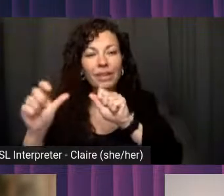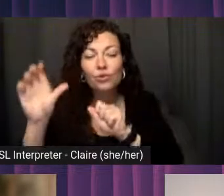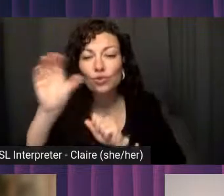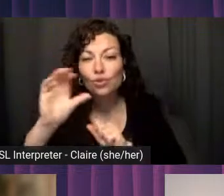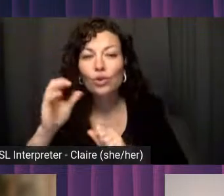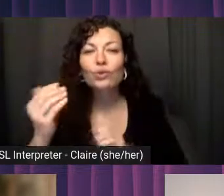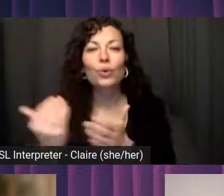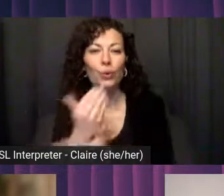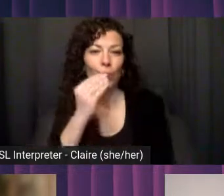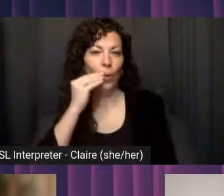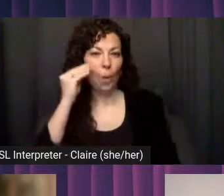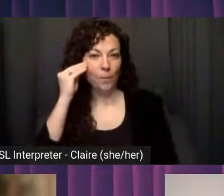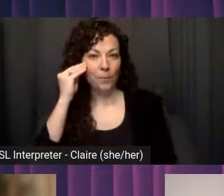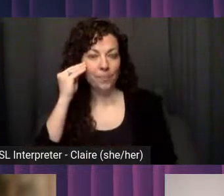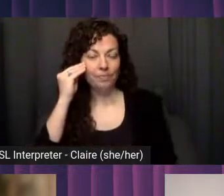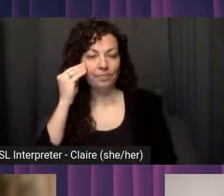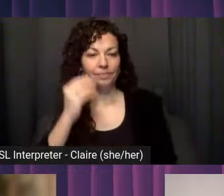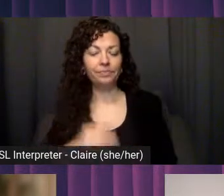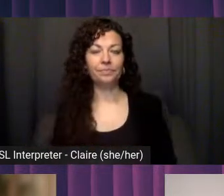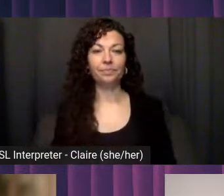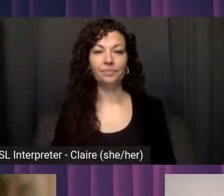That's an incredible,